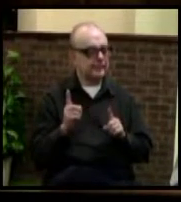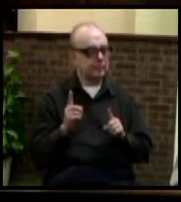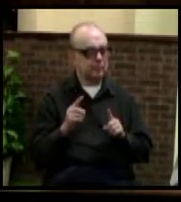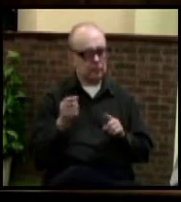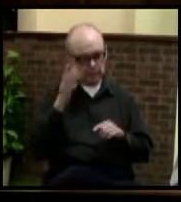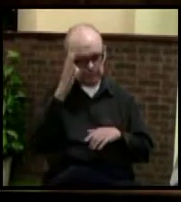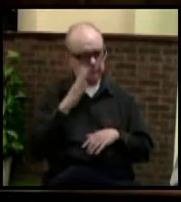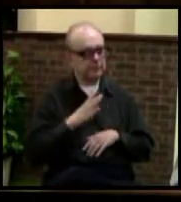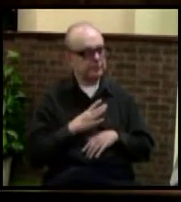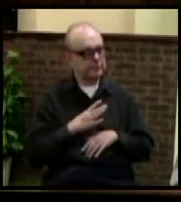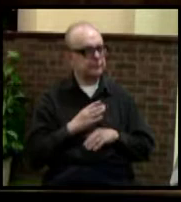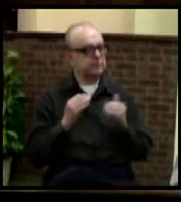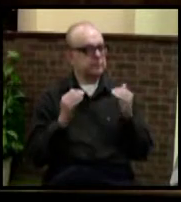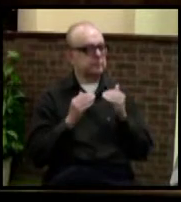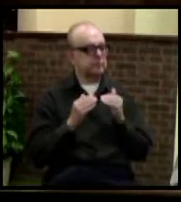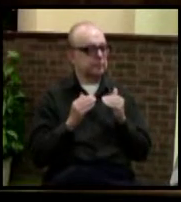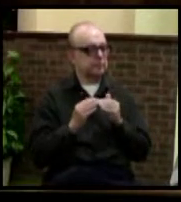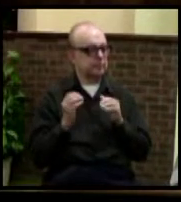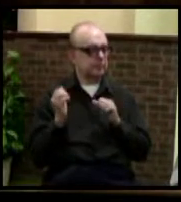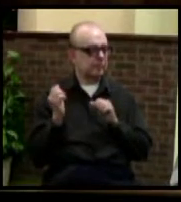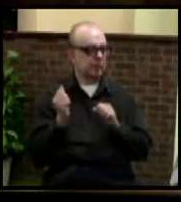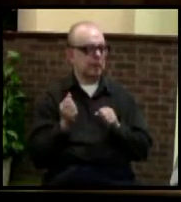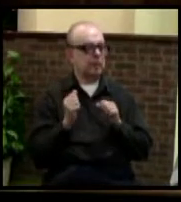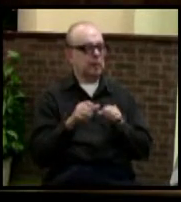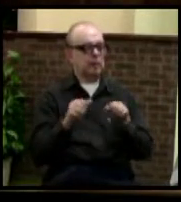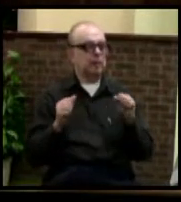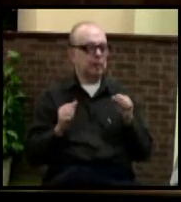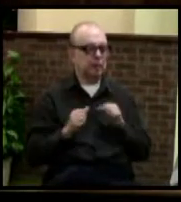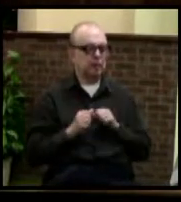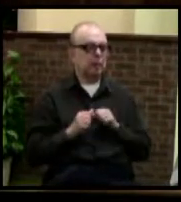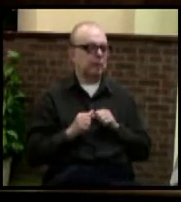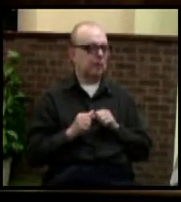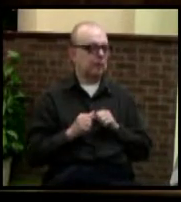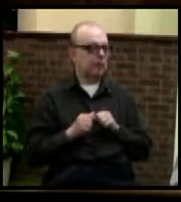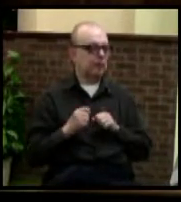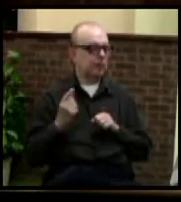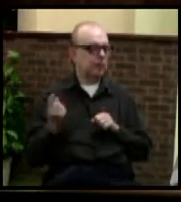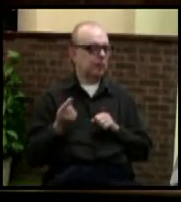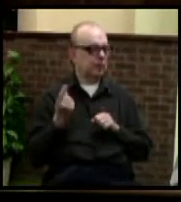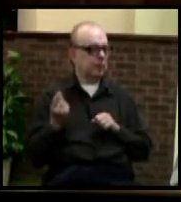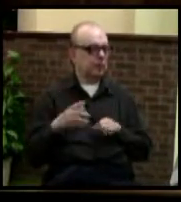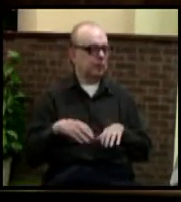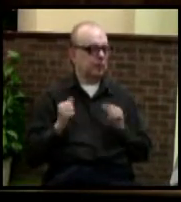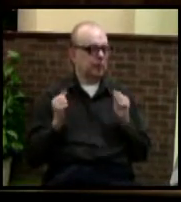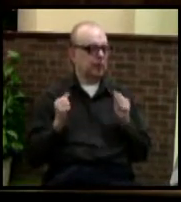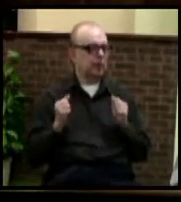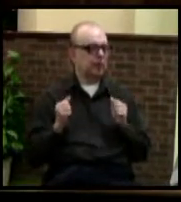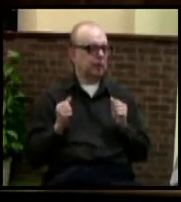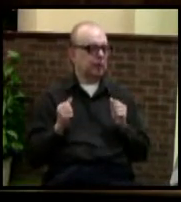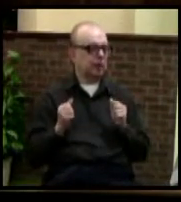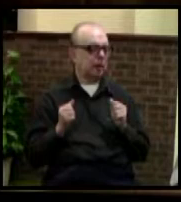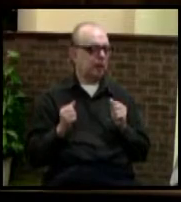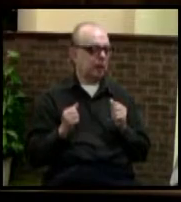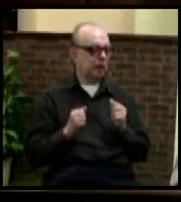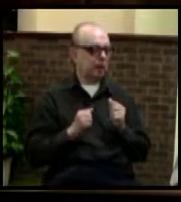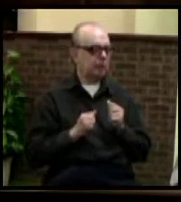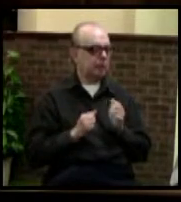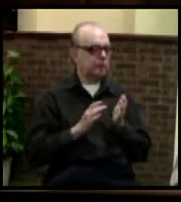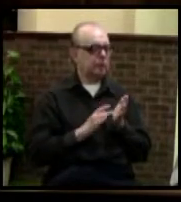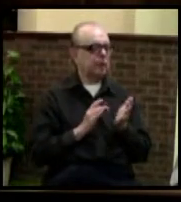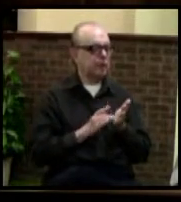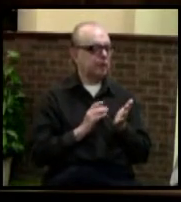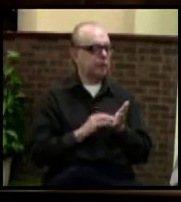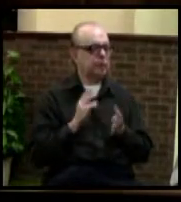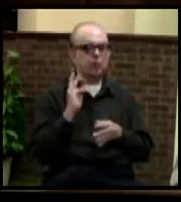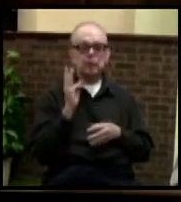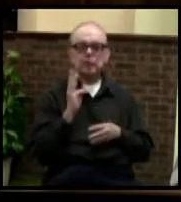he was one of those guys that even in the baseball arena or sports arena, he always took every opportunity he could to witness to